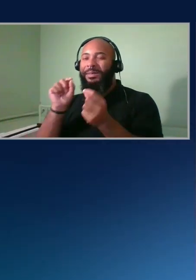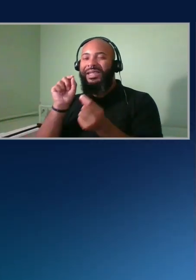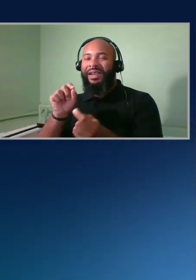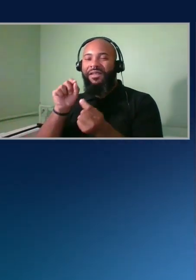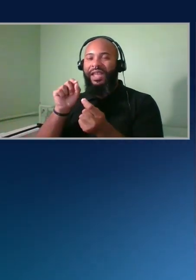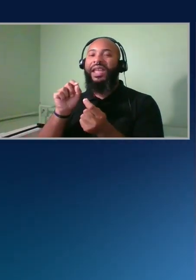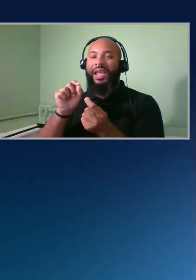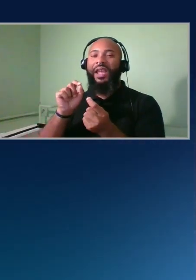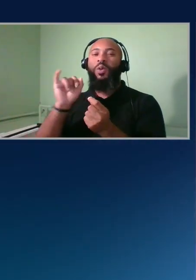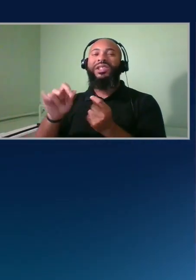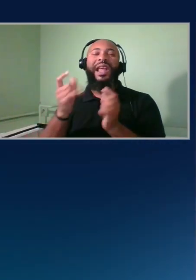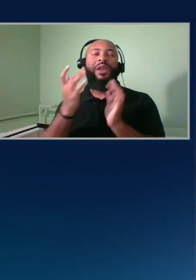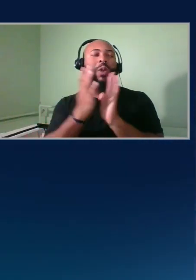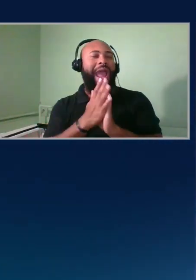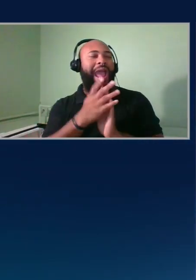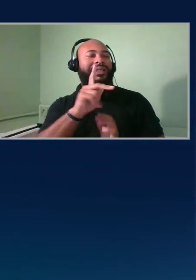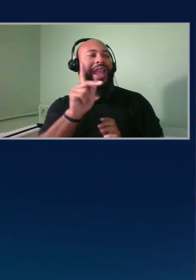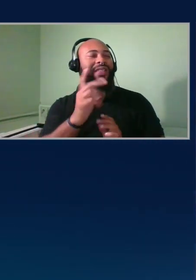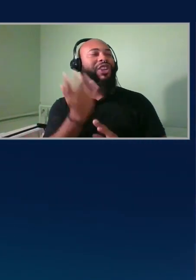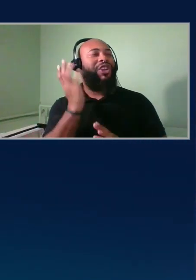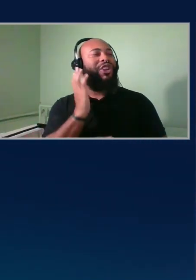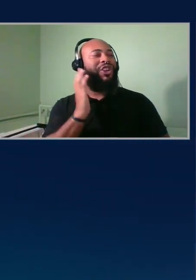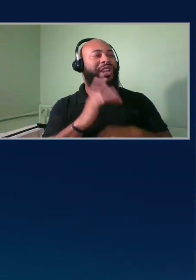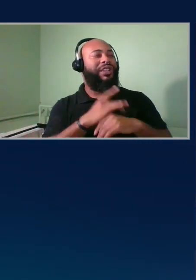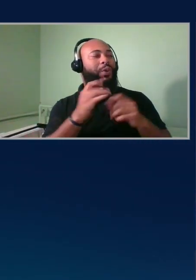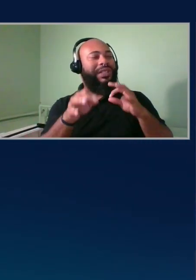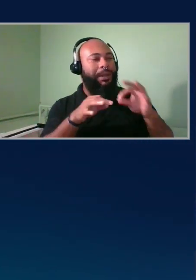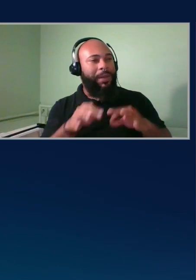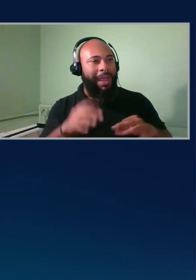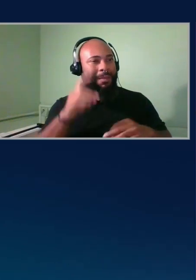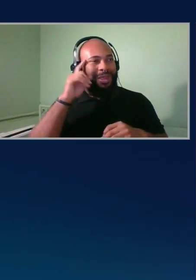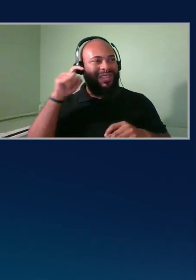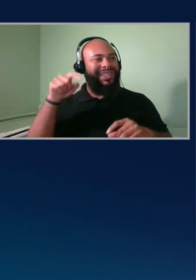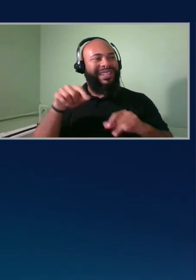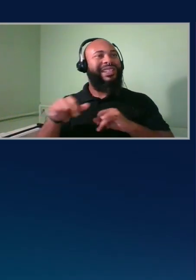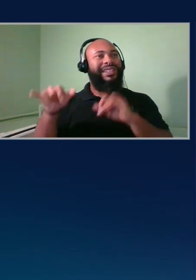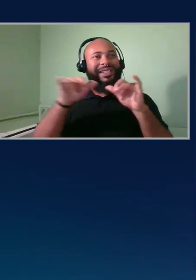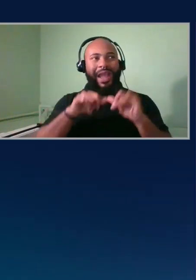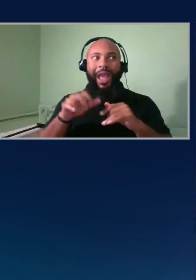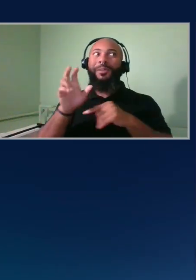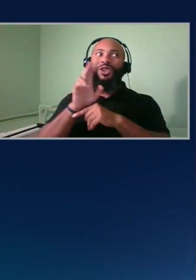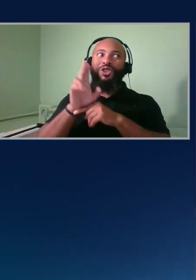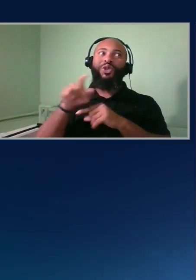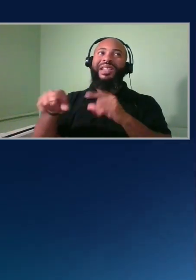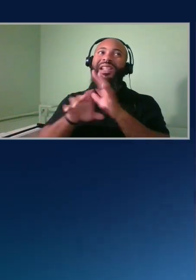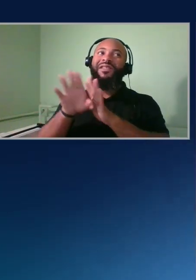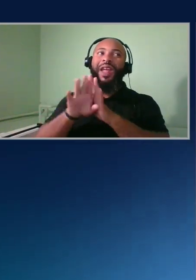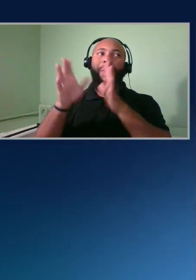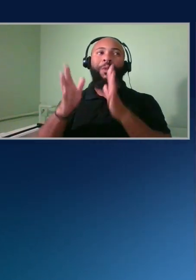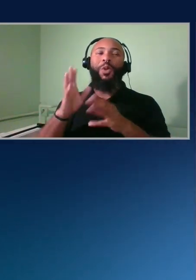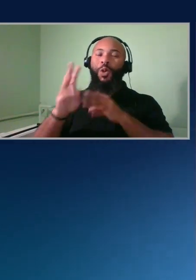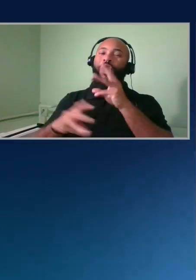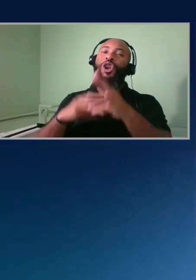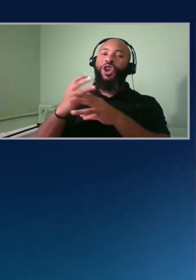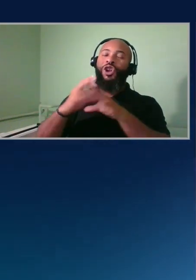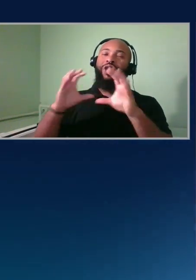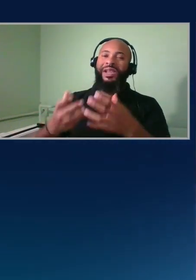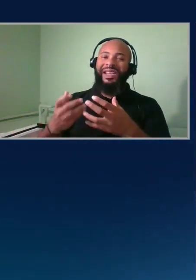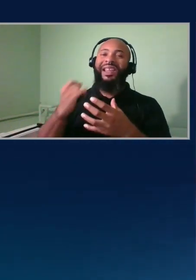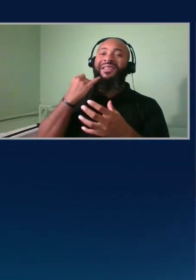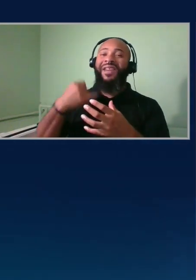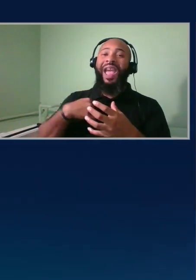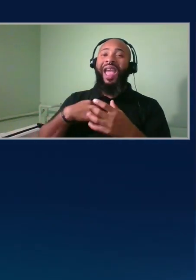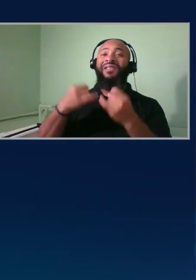it explain? Because this is a common use case in the developer world, right? Of I've got a line of code right here in my code